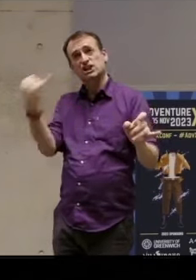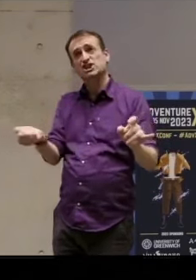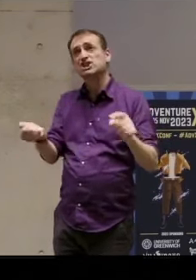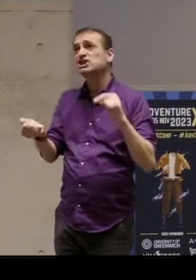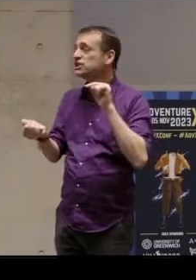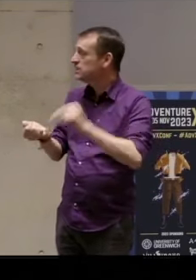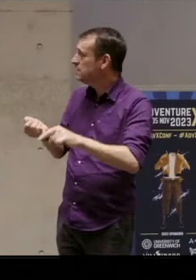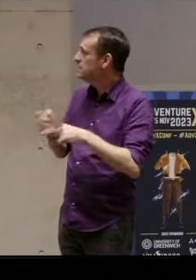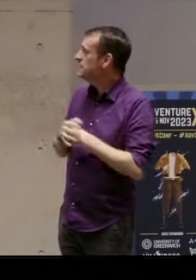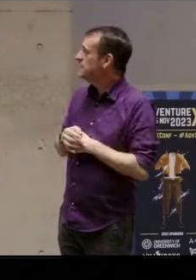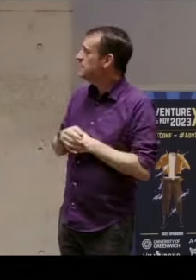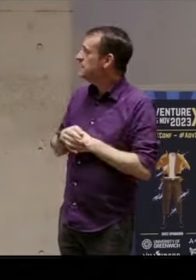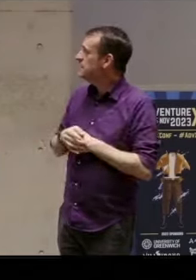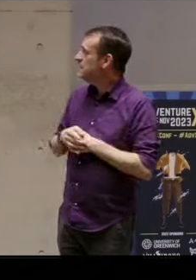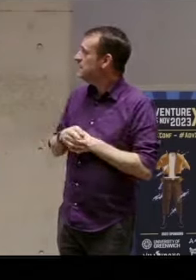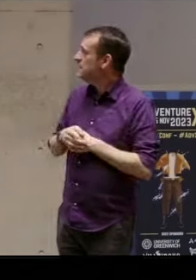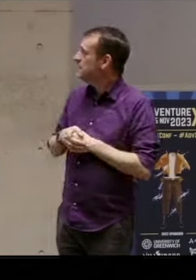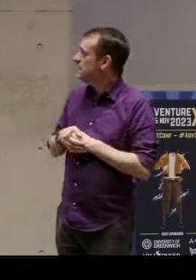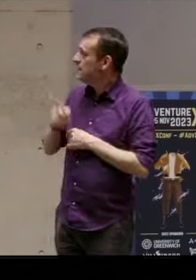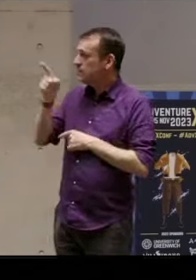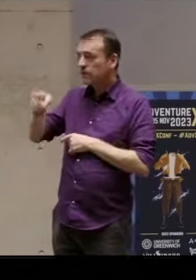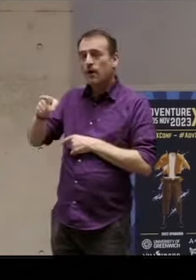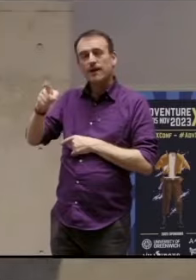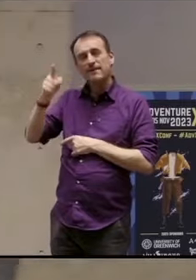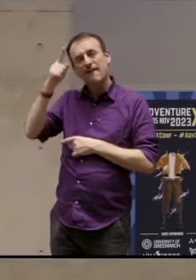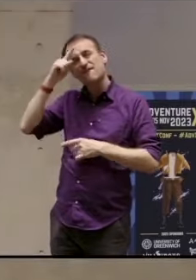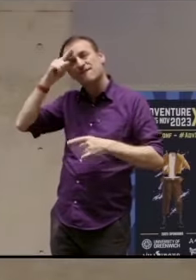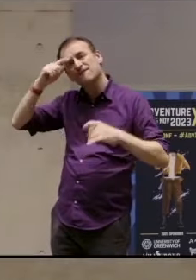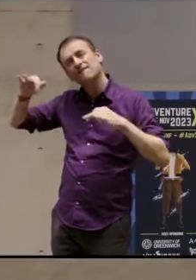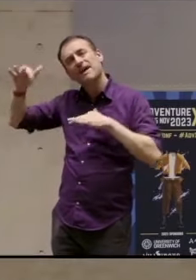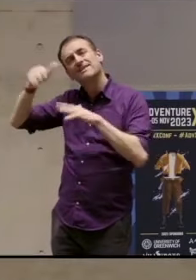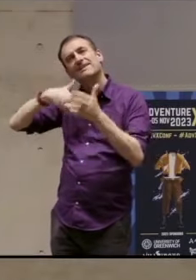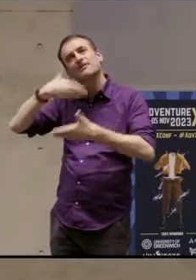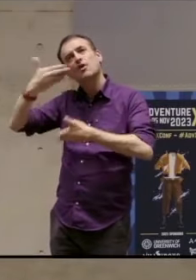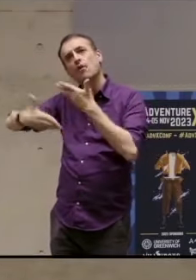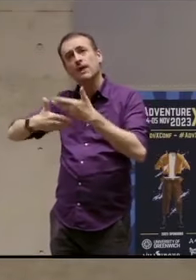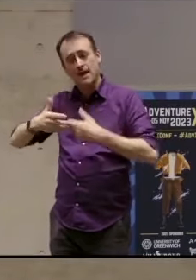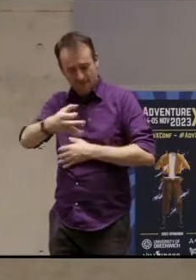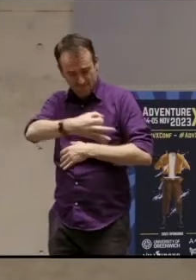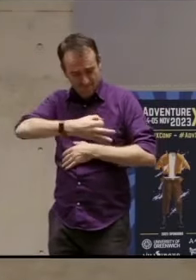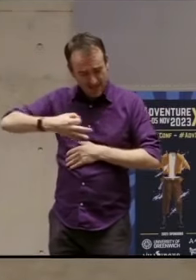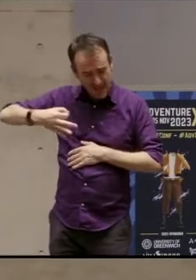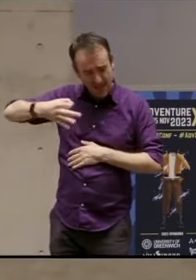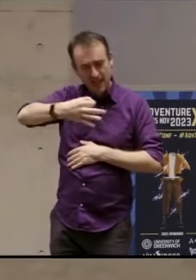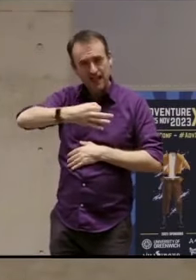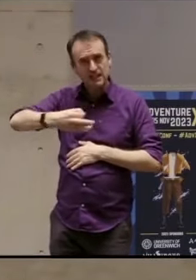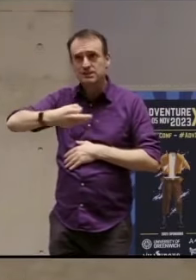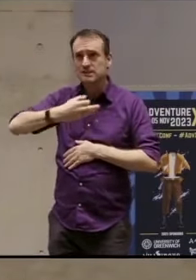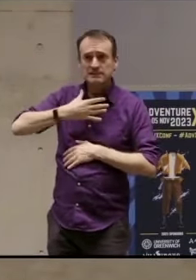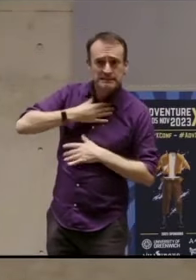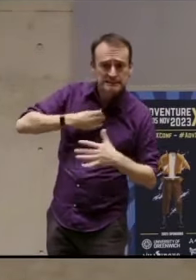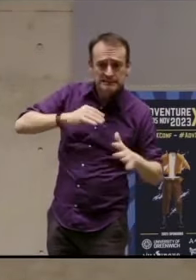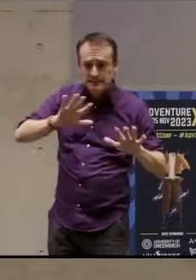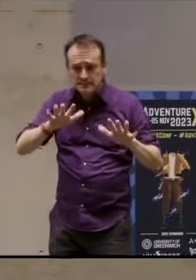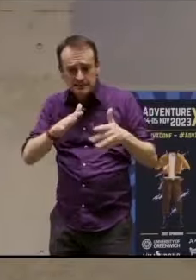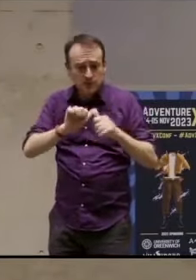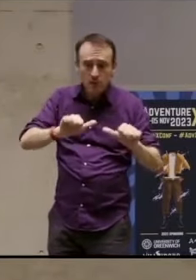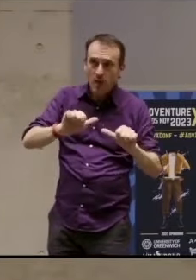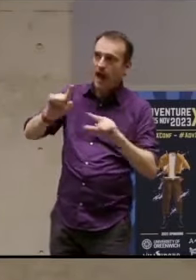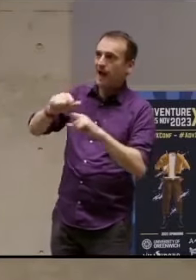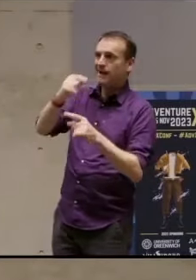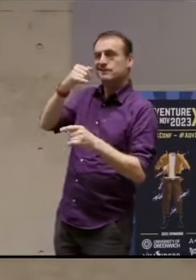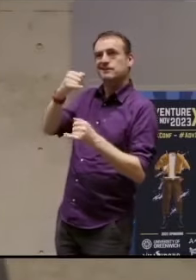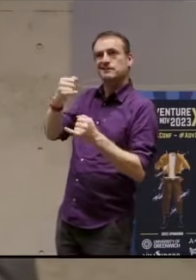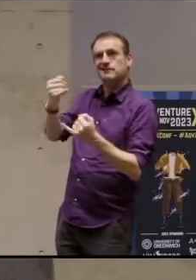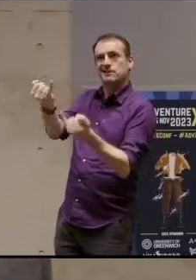Klonfa, Pantola works on an original fantasy story about desperate villagers and evil curses. Again developed for Atari